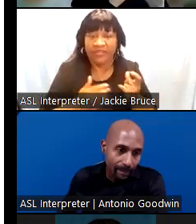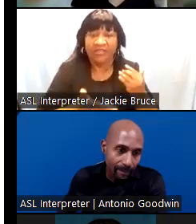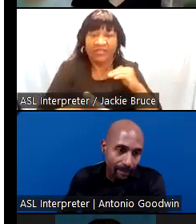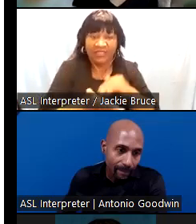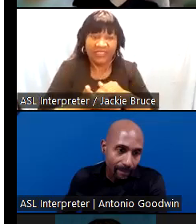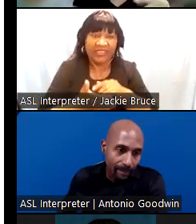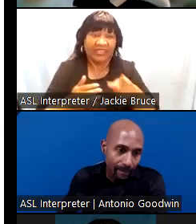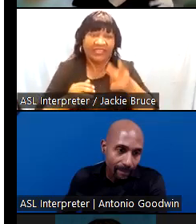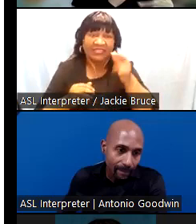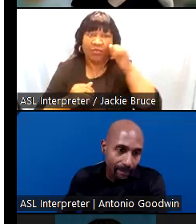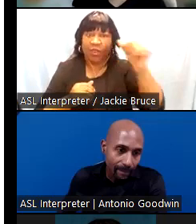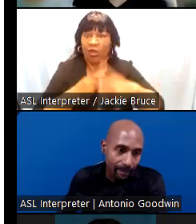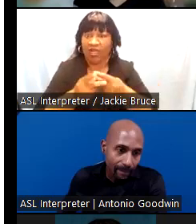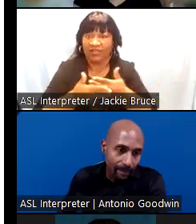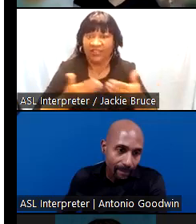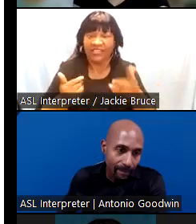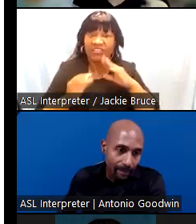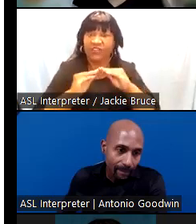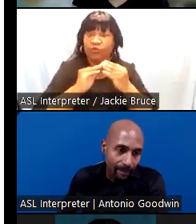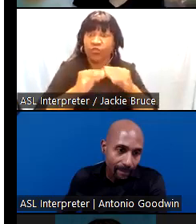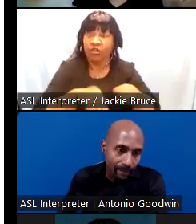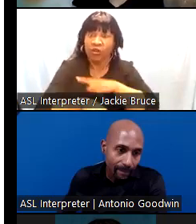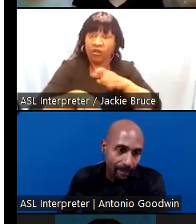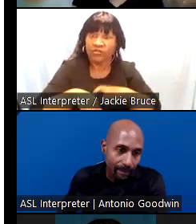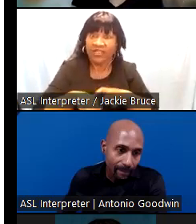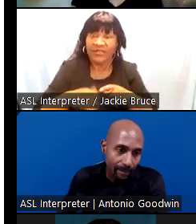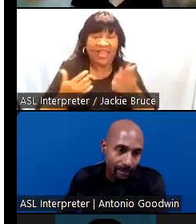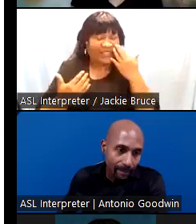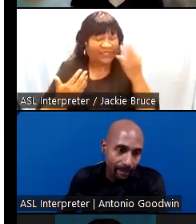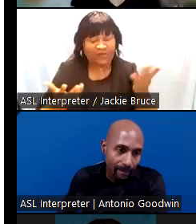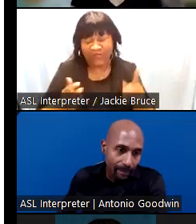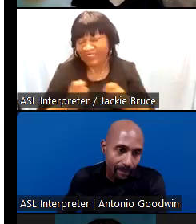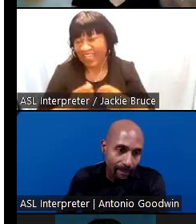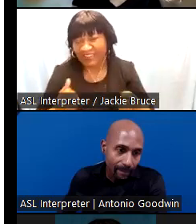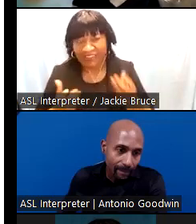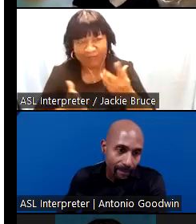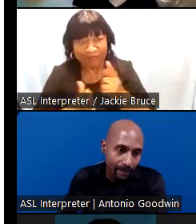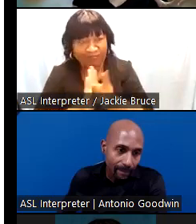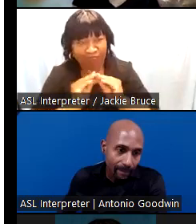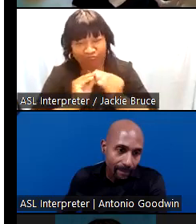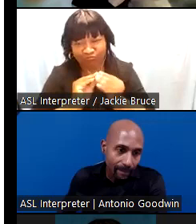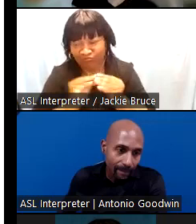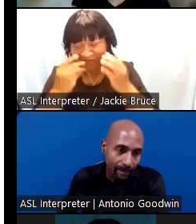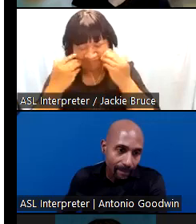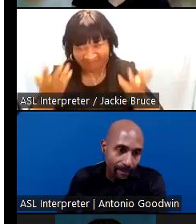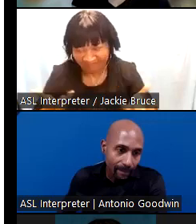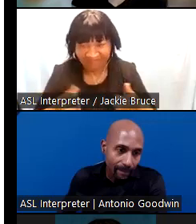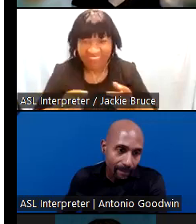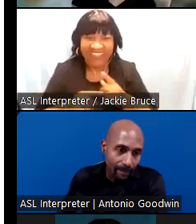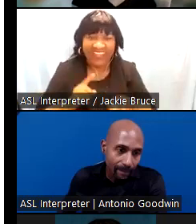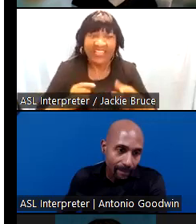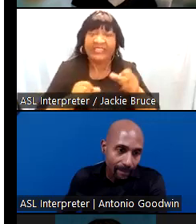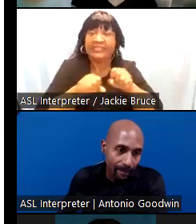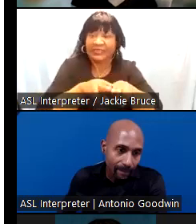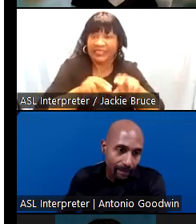a prolonged thing. So kissing with someone for a while, and no, I don't know exactly how long, because we don't know exactly how long, or from sex